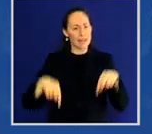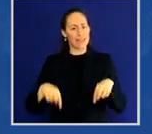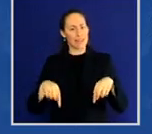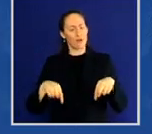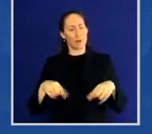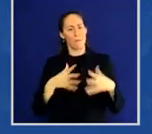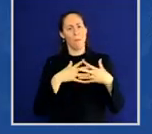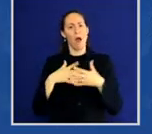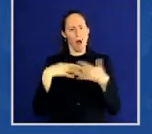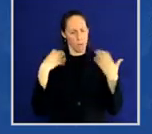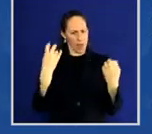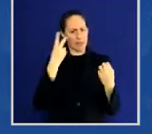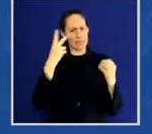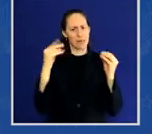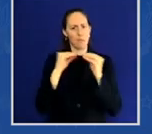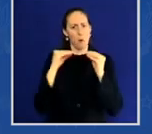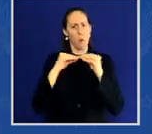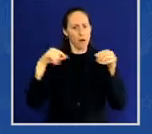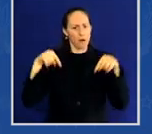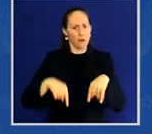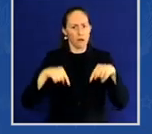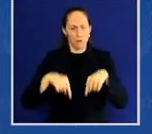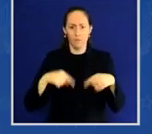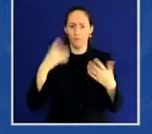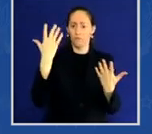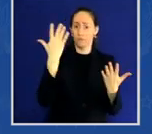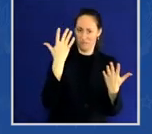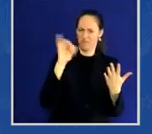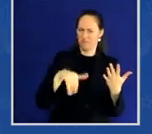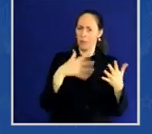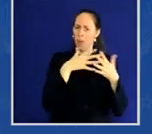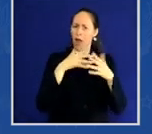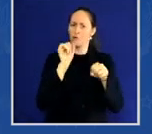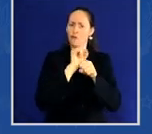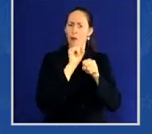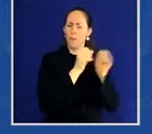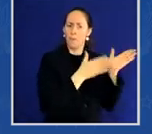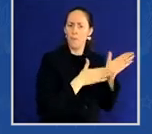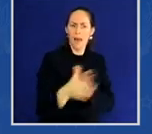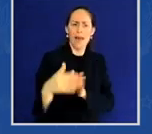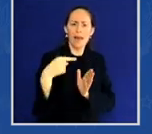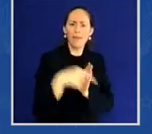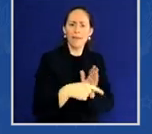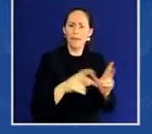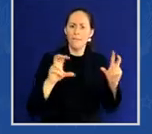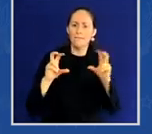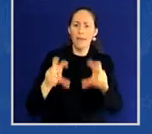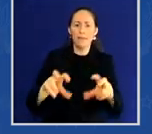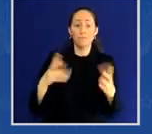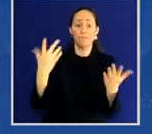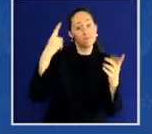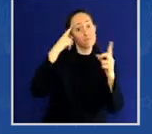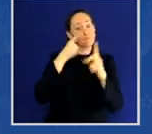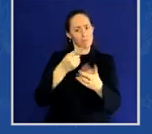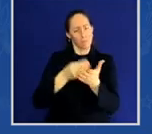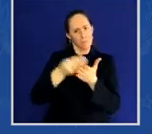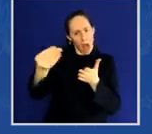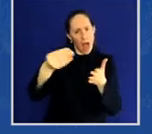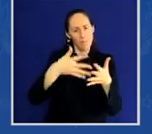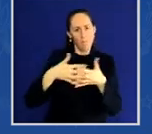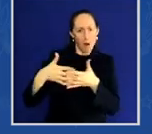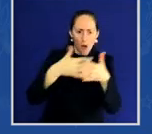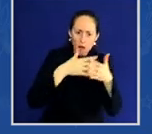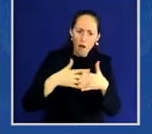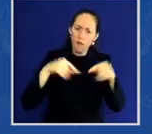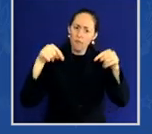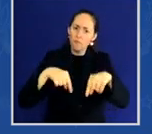investments in my American Jobs Plan are guided by one principle: buy American. Buy products that are made in America.